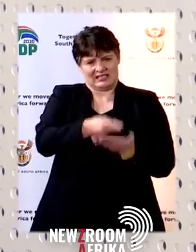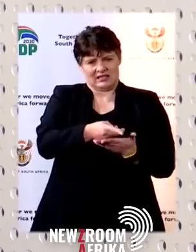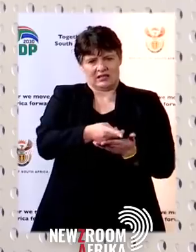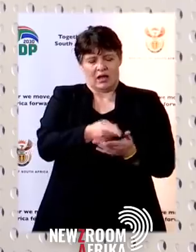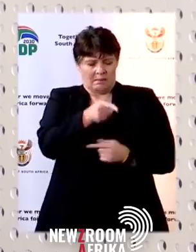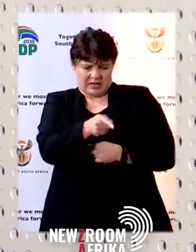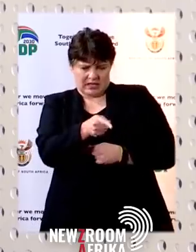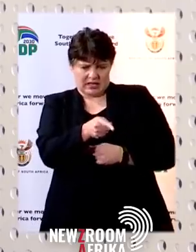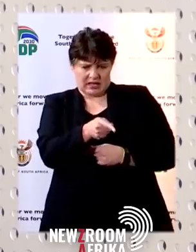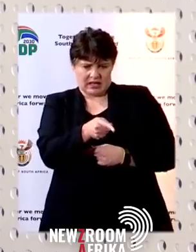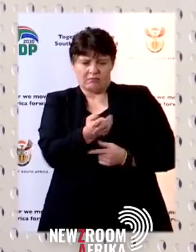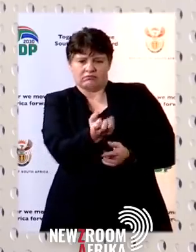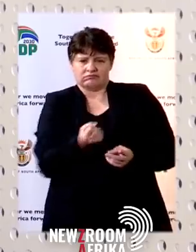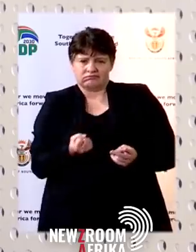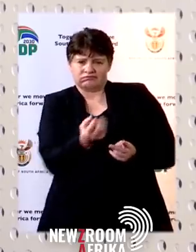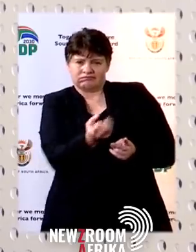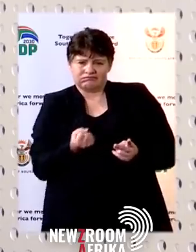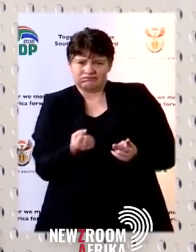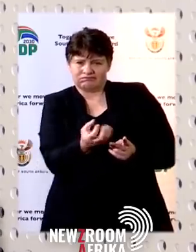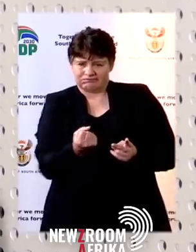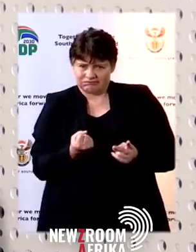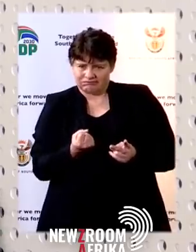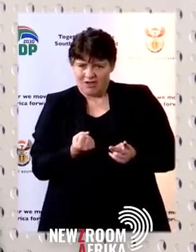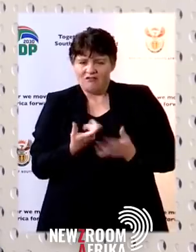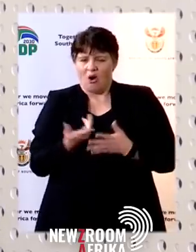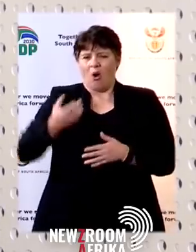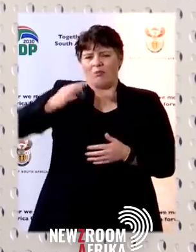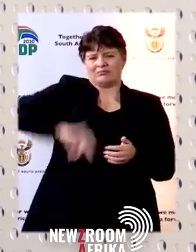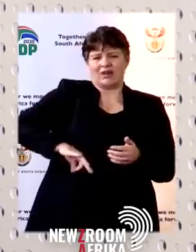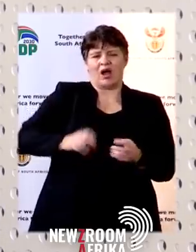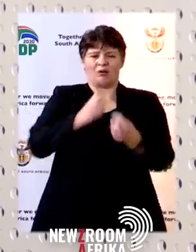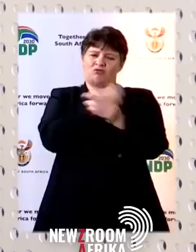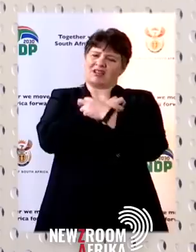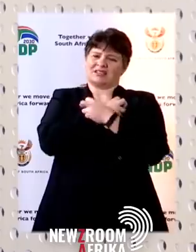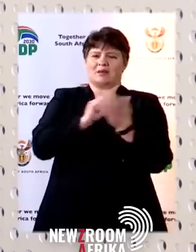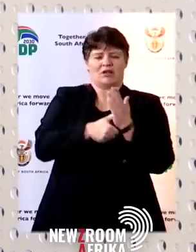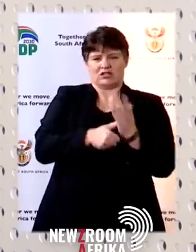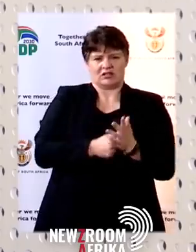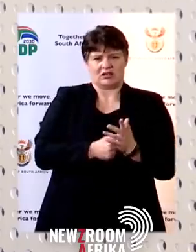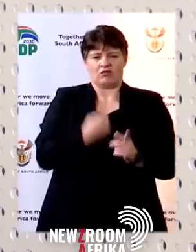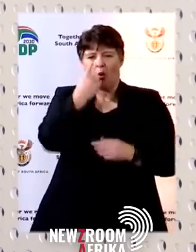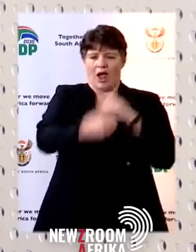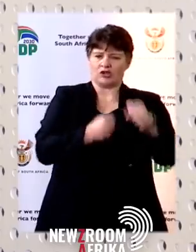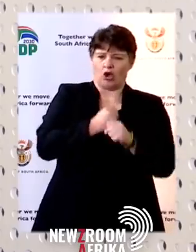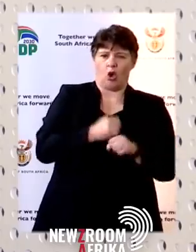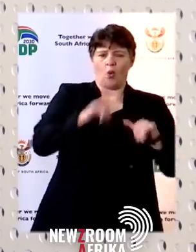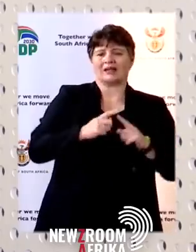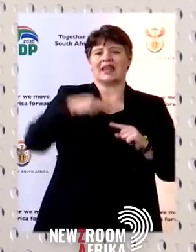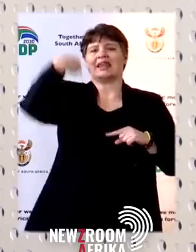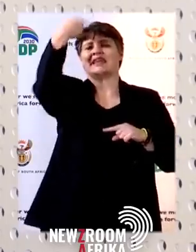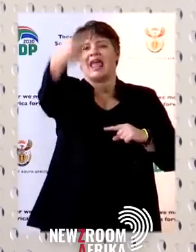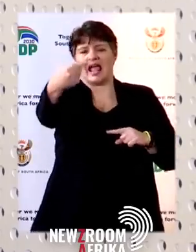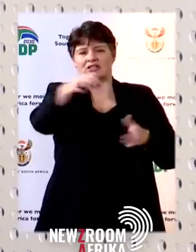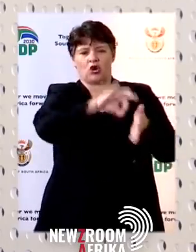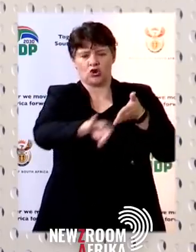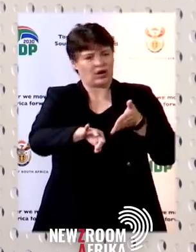proportion they receive as annuity income instead of waiting up to 1 year until their next